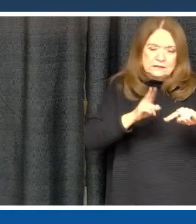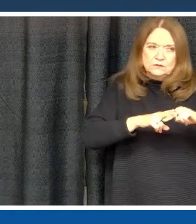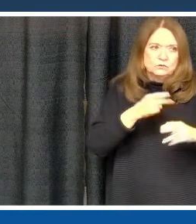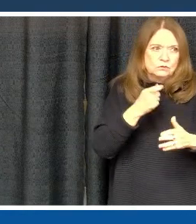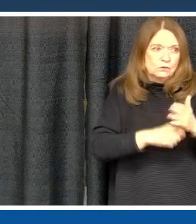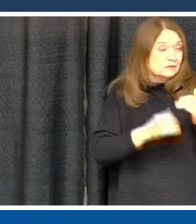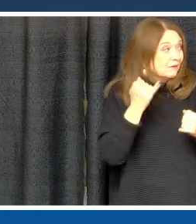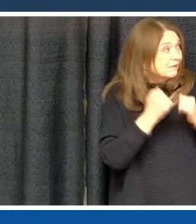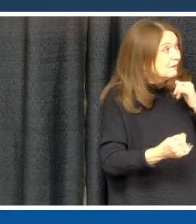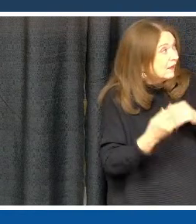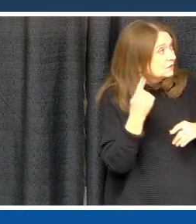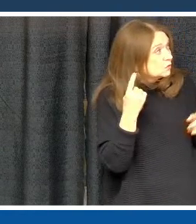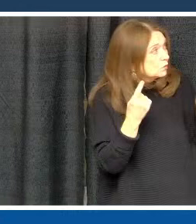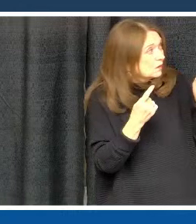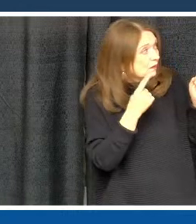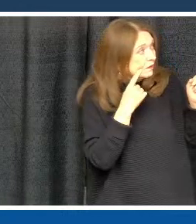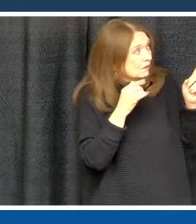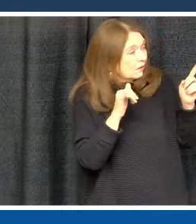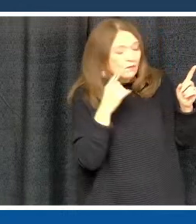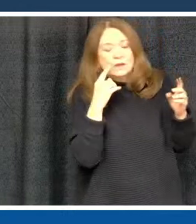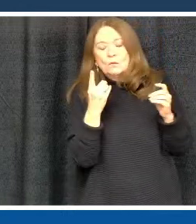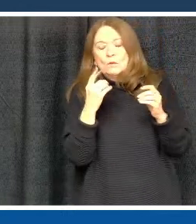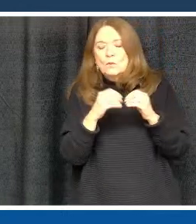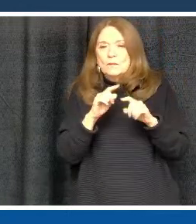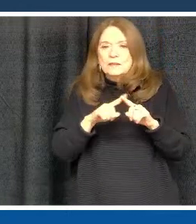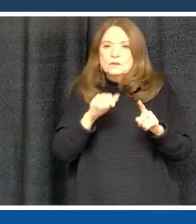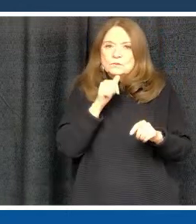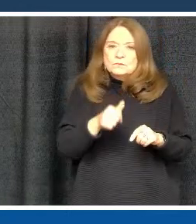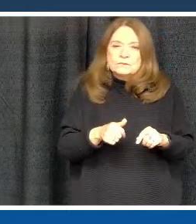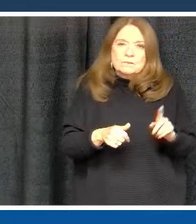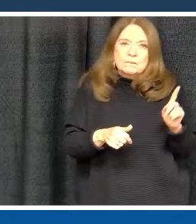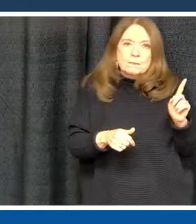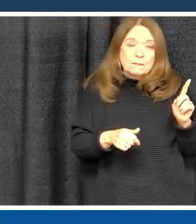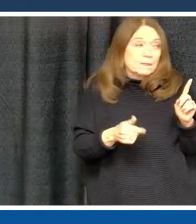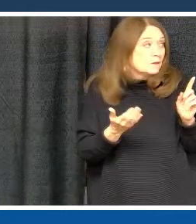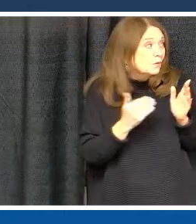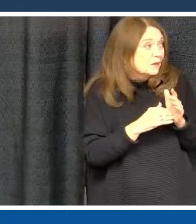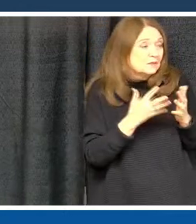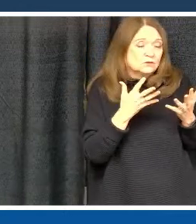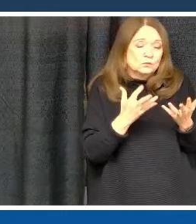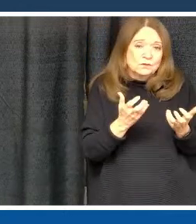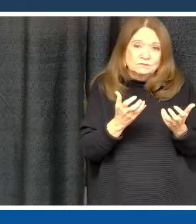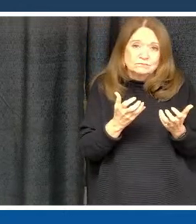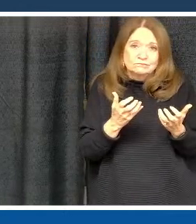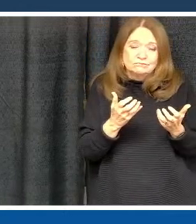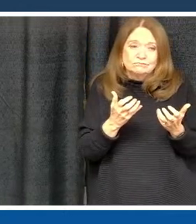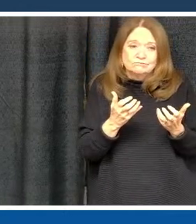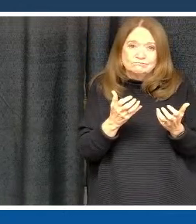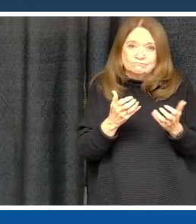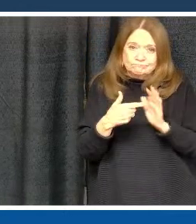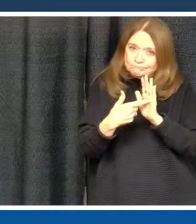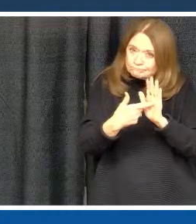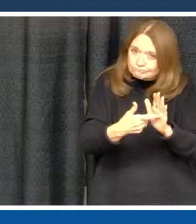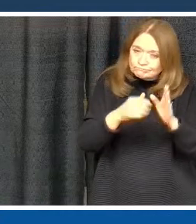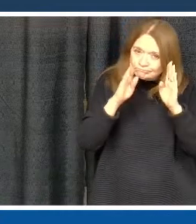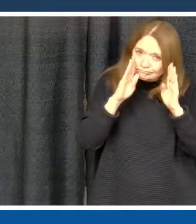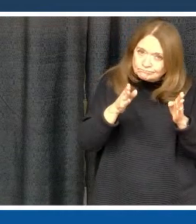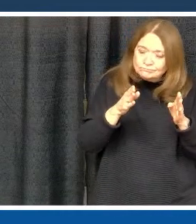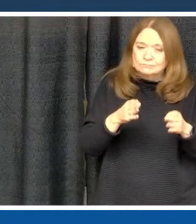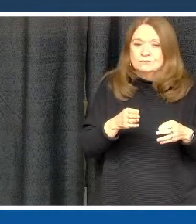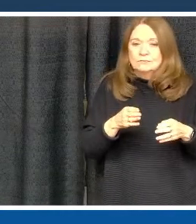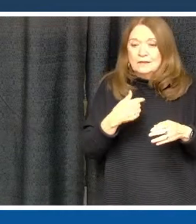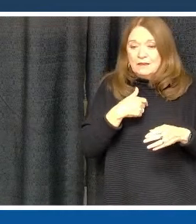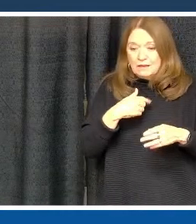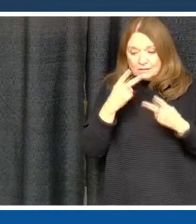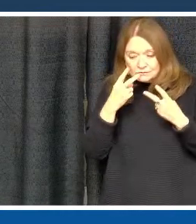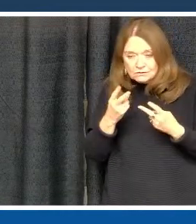last one, apologies. I thought I had one more, but again, I just want to bring these to your attention. This is some of the stuff that came to my attention through